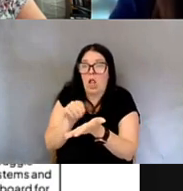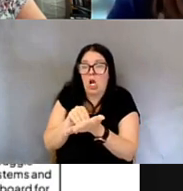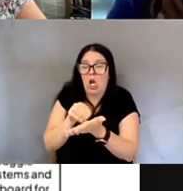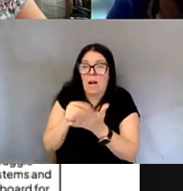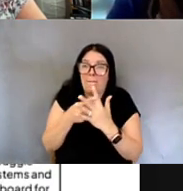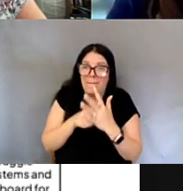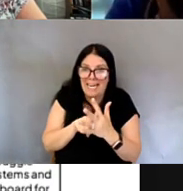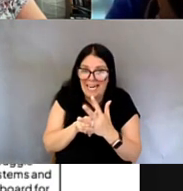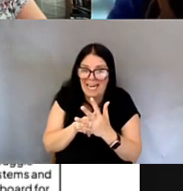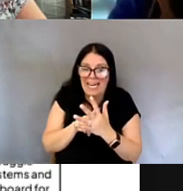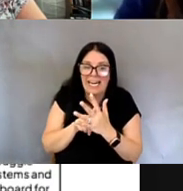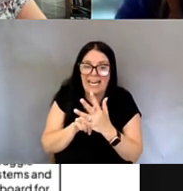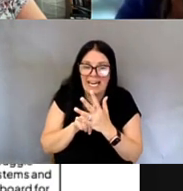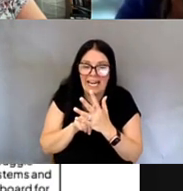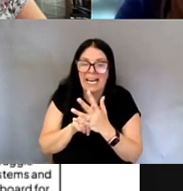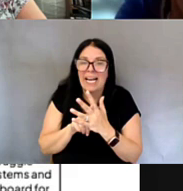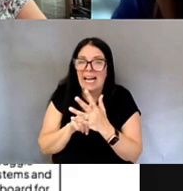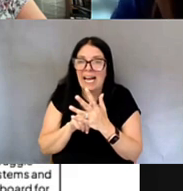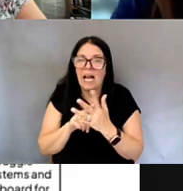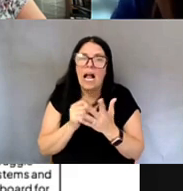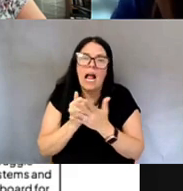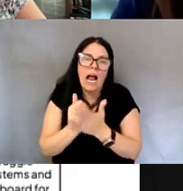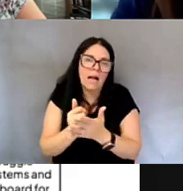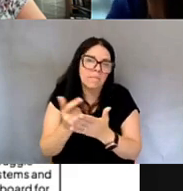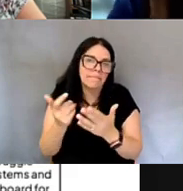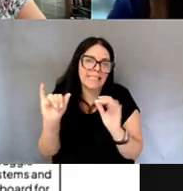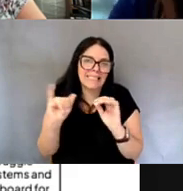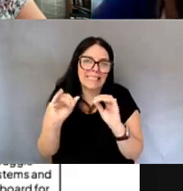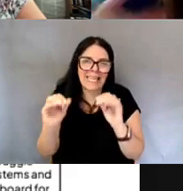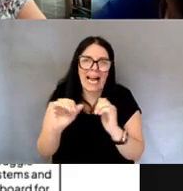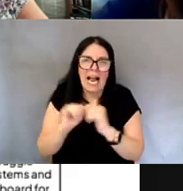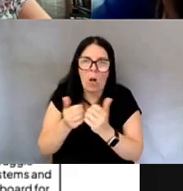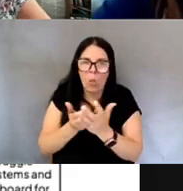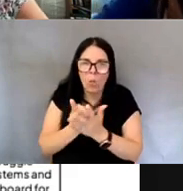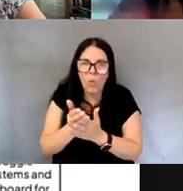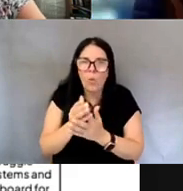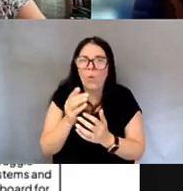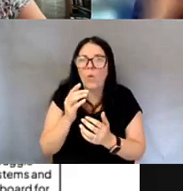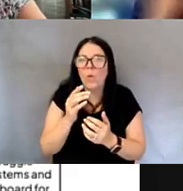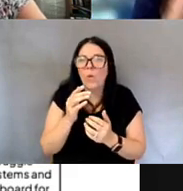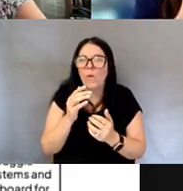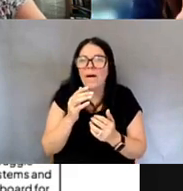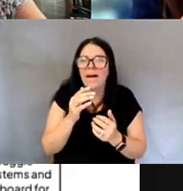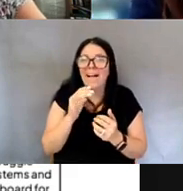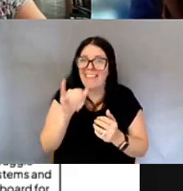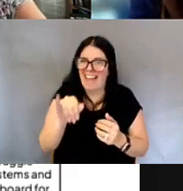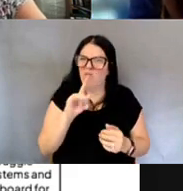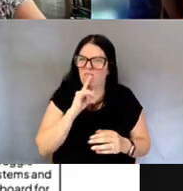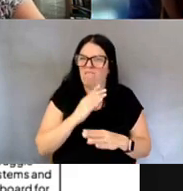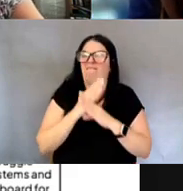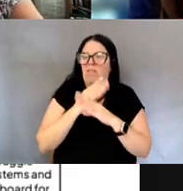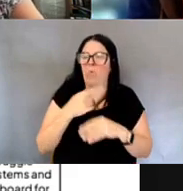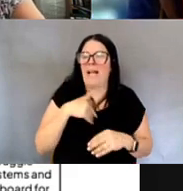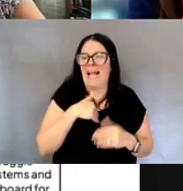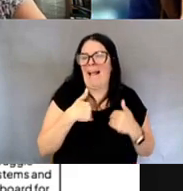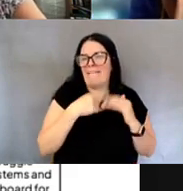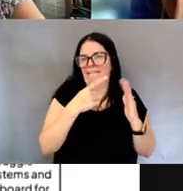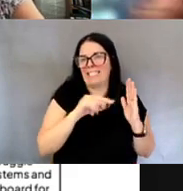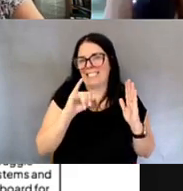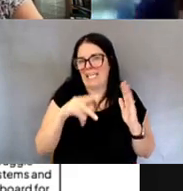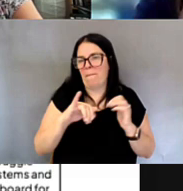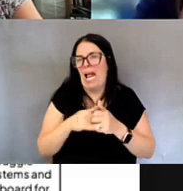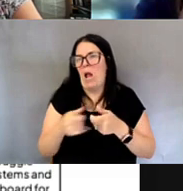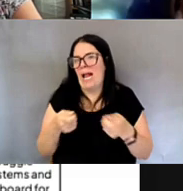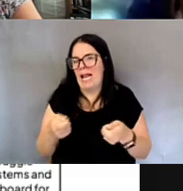class, helping them with, let's say, some online bureaucratic thing, that's also a bottleneck. And we have some tips and suggestions in how to handle